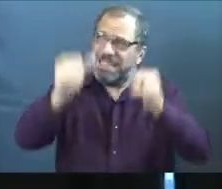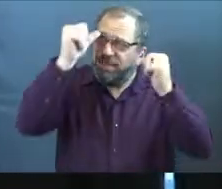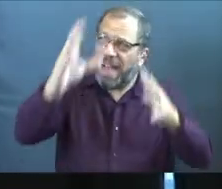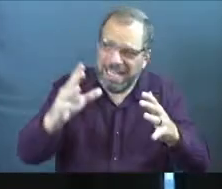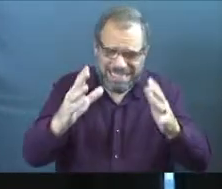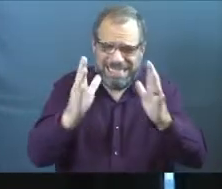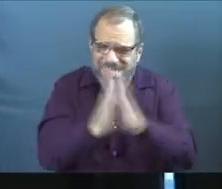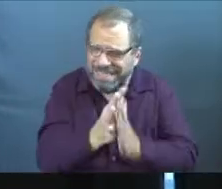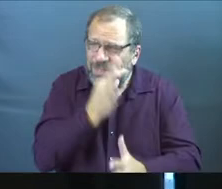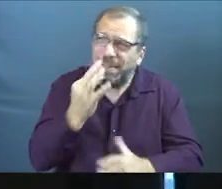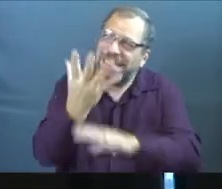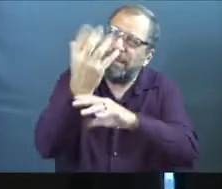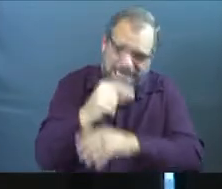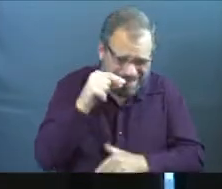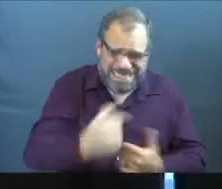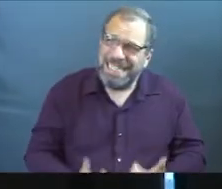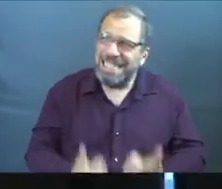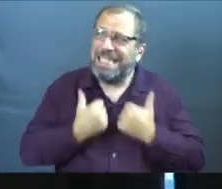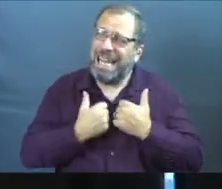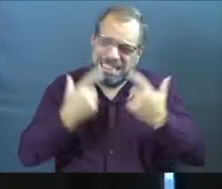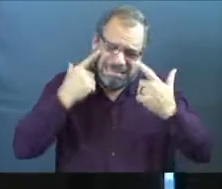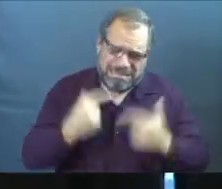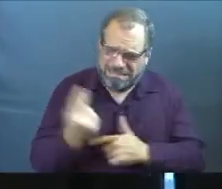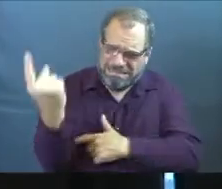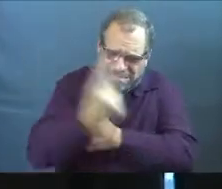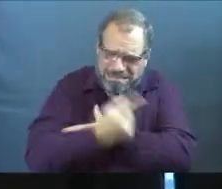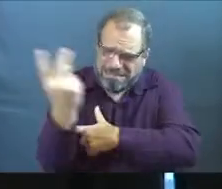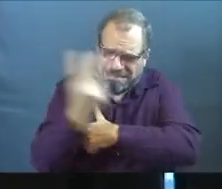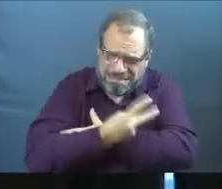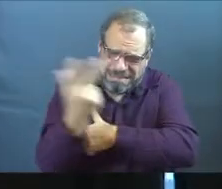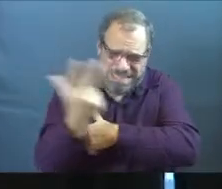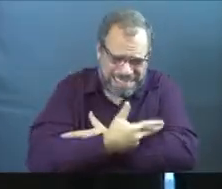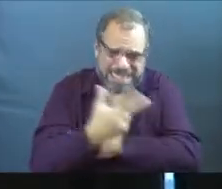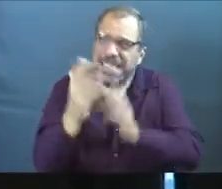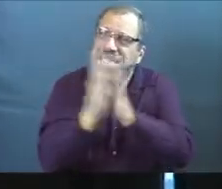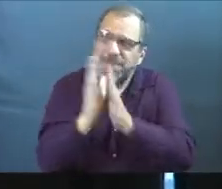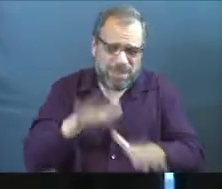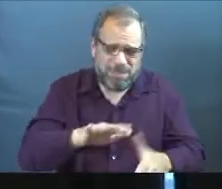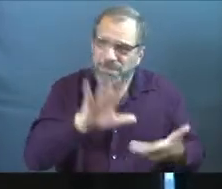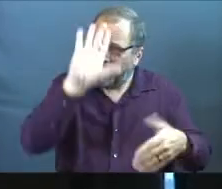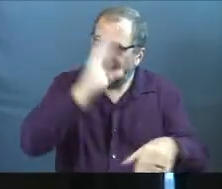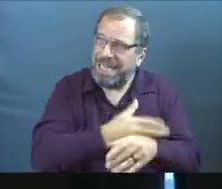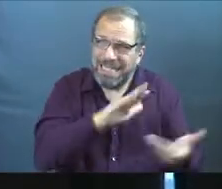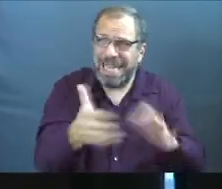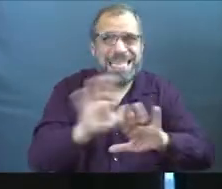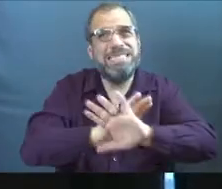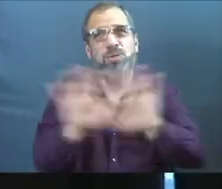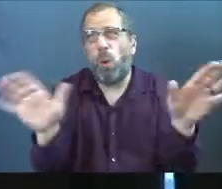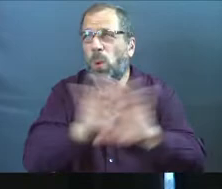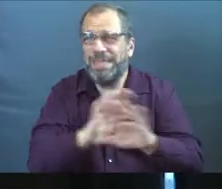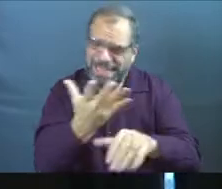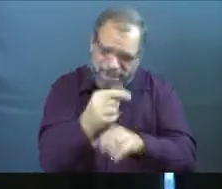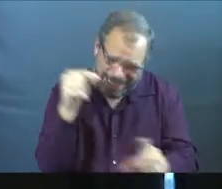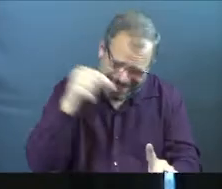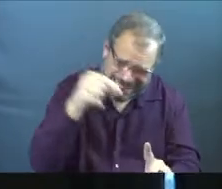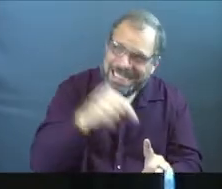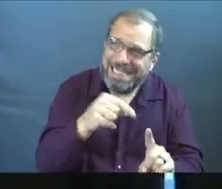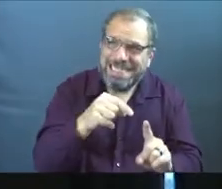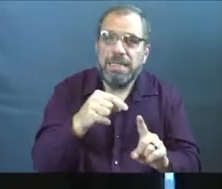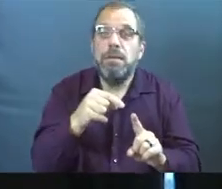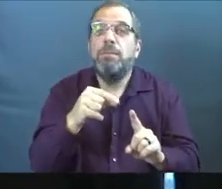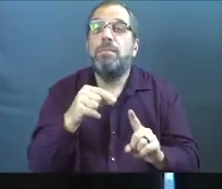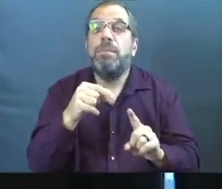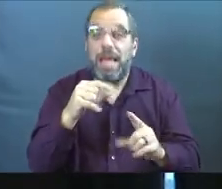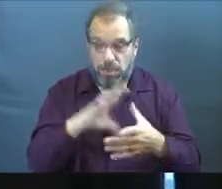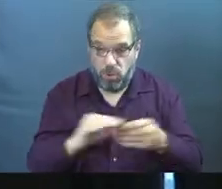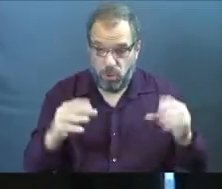and fast and beg God and just weep for days on end, asking God, please don't let my son die. Begging and begging him. It turns out